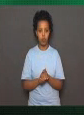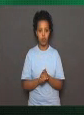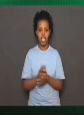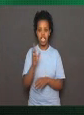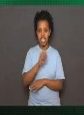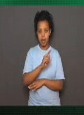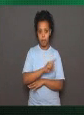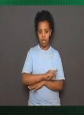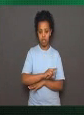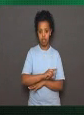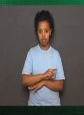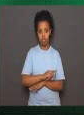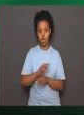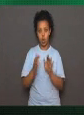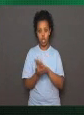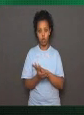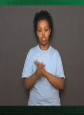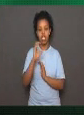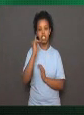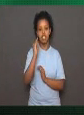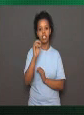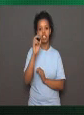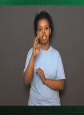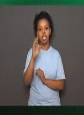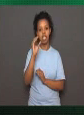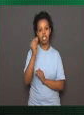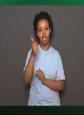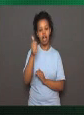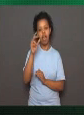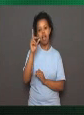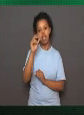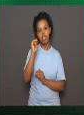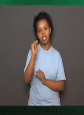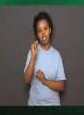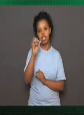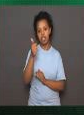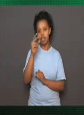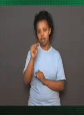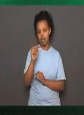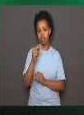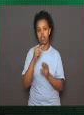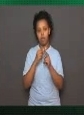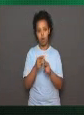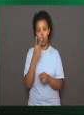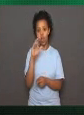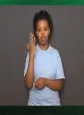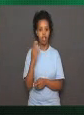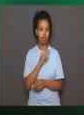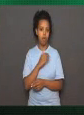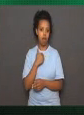daily rhythms are called circadian rhythms. They have two main